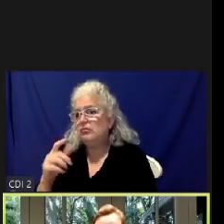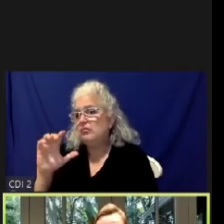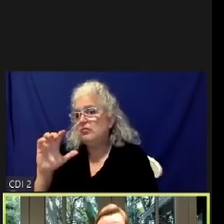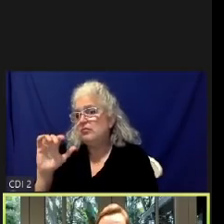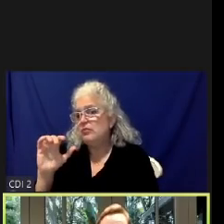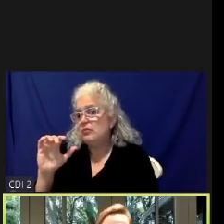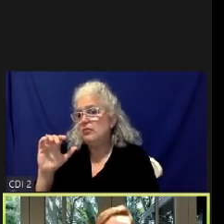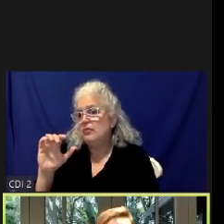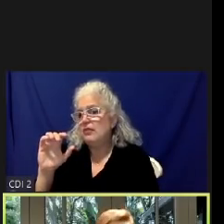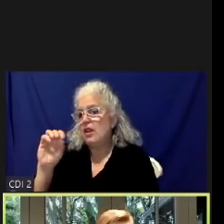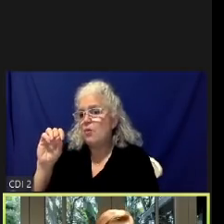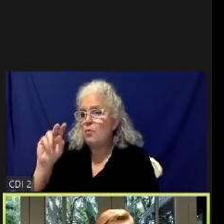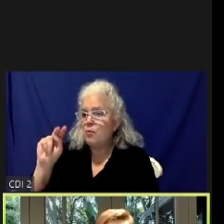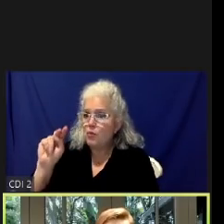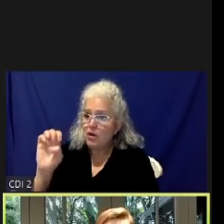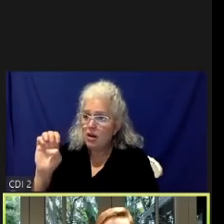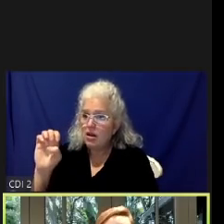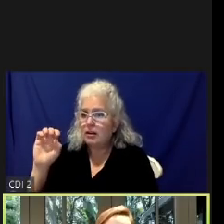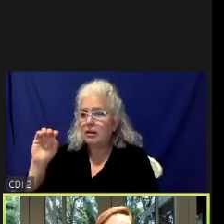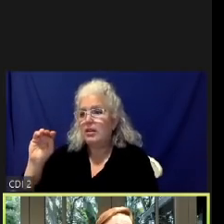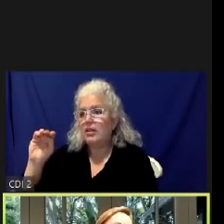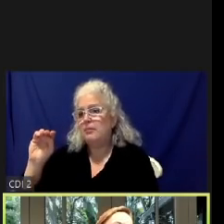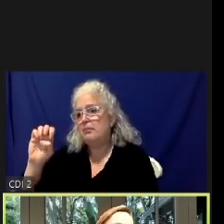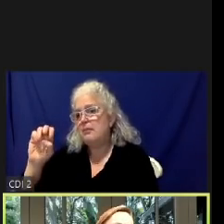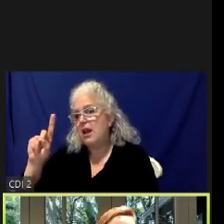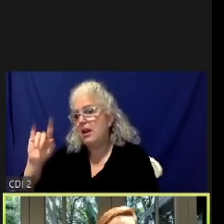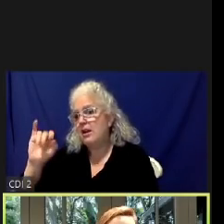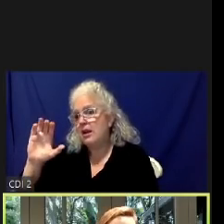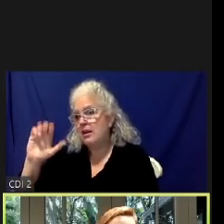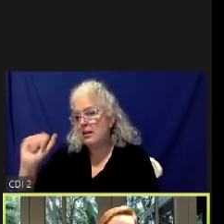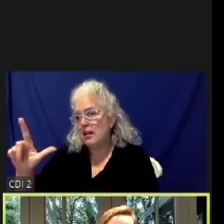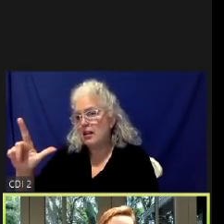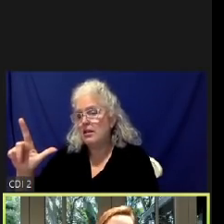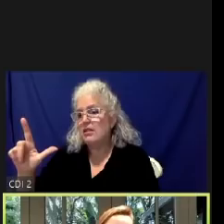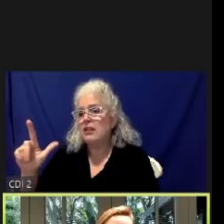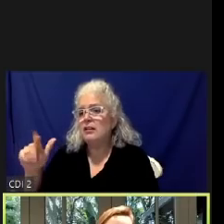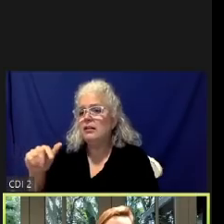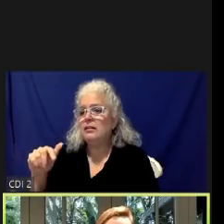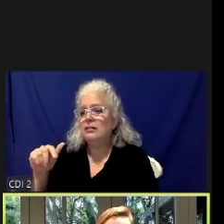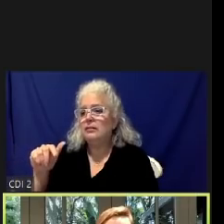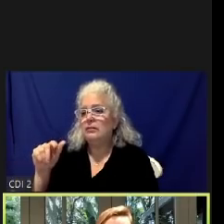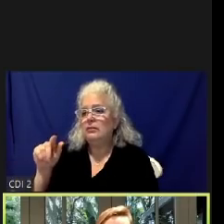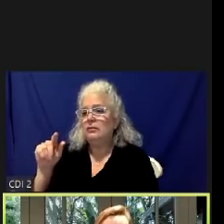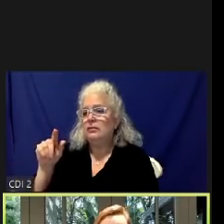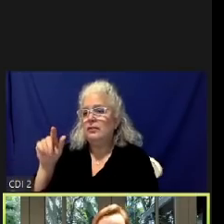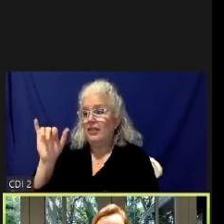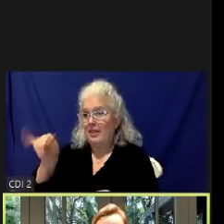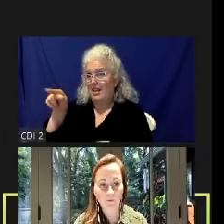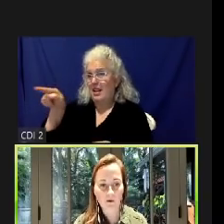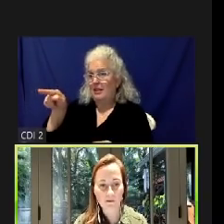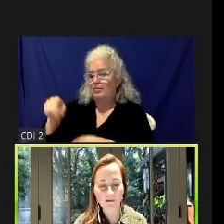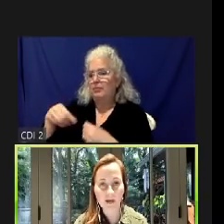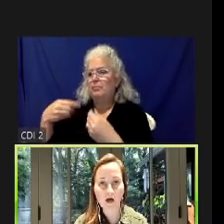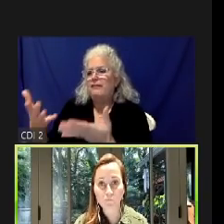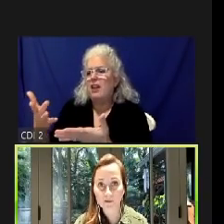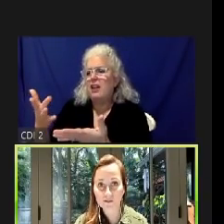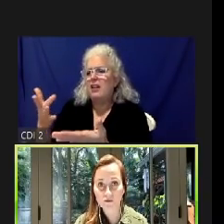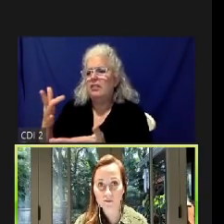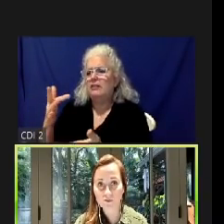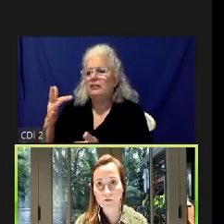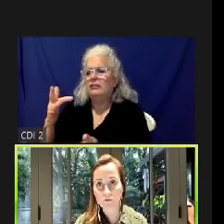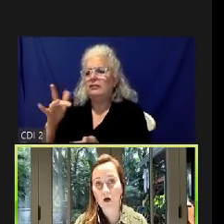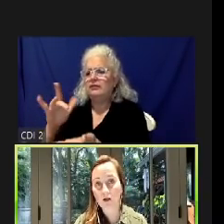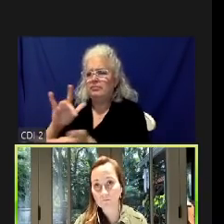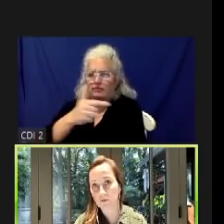pharmacies. It lists who's offering vaccine, who are they currently vaccinating, and how to make an appointment. And so that will be a helpful